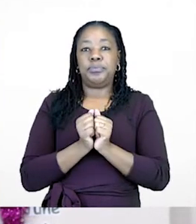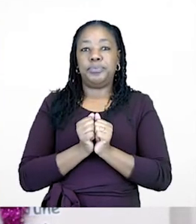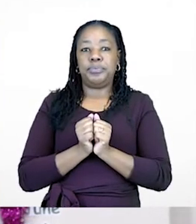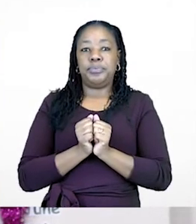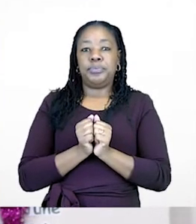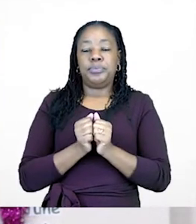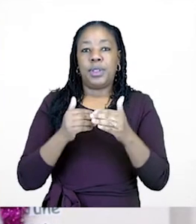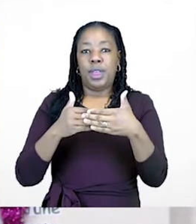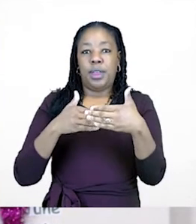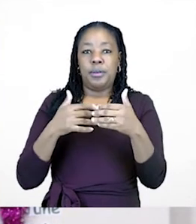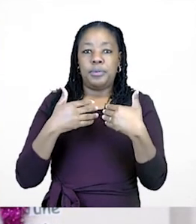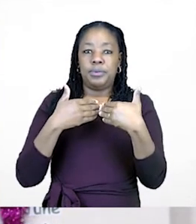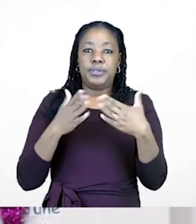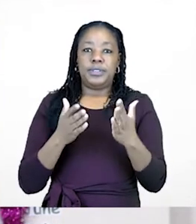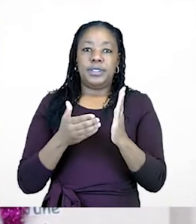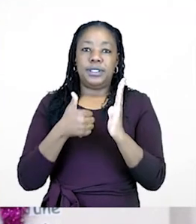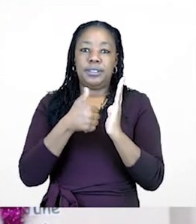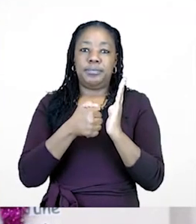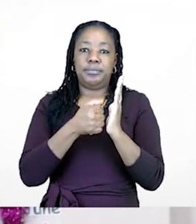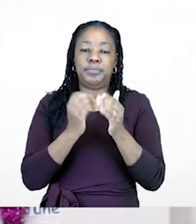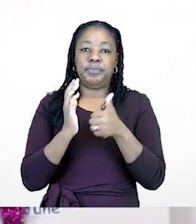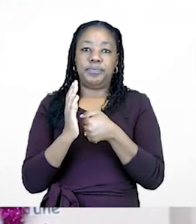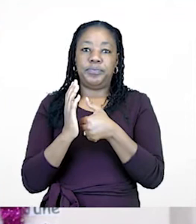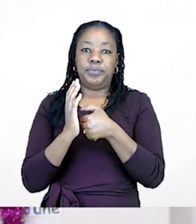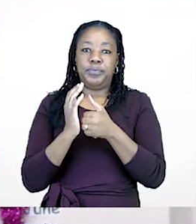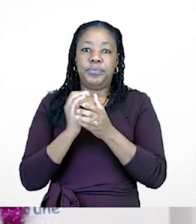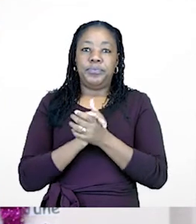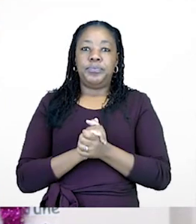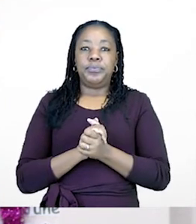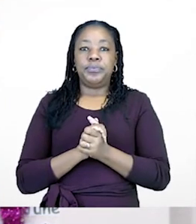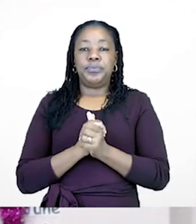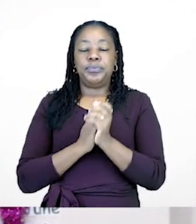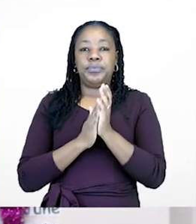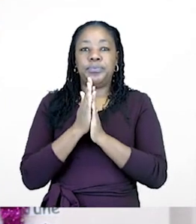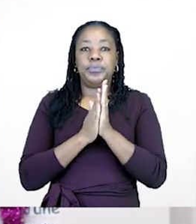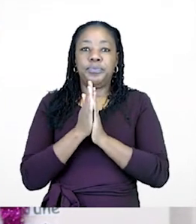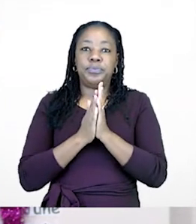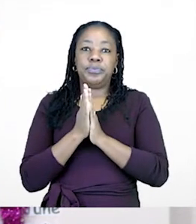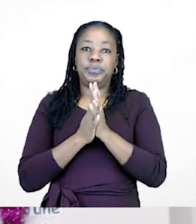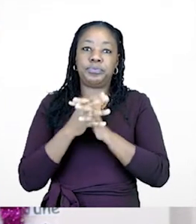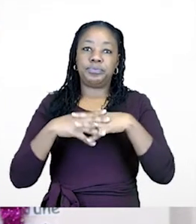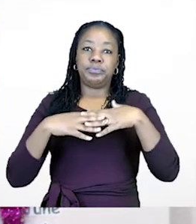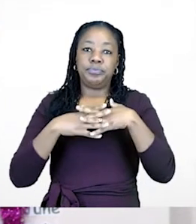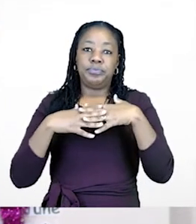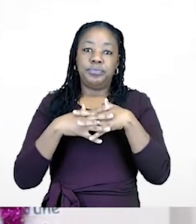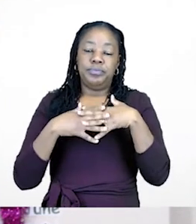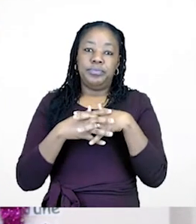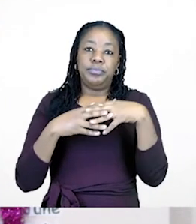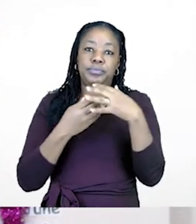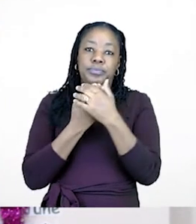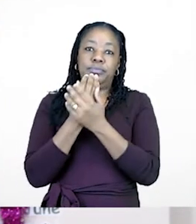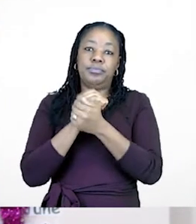lesson, it's very important for us to sanitize. Remember, when we're sanitizing, we're not only protecting